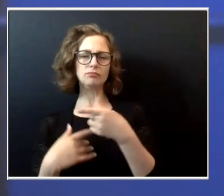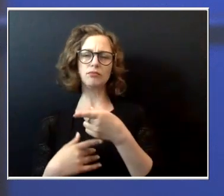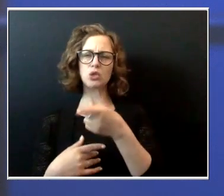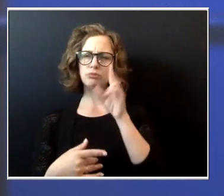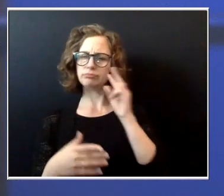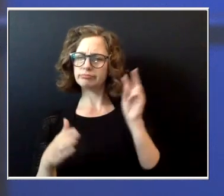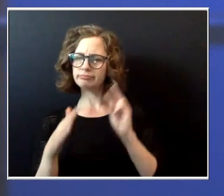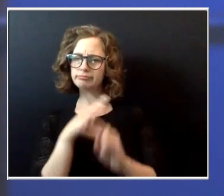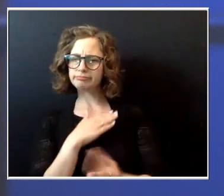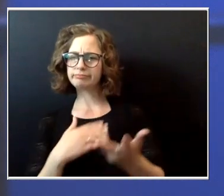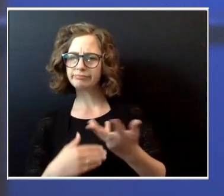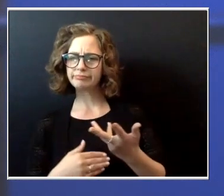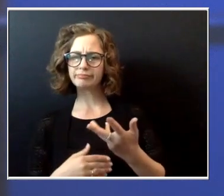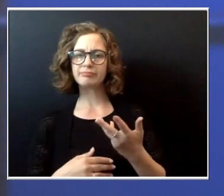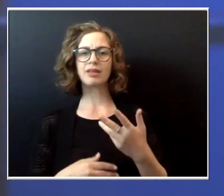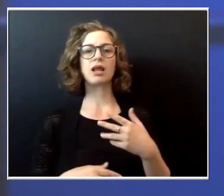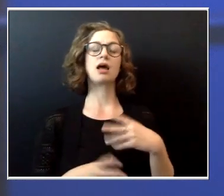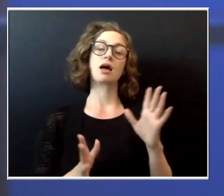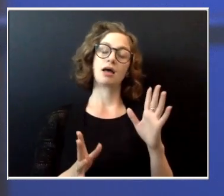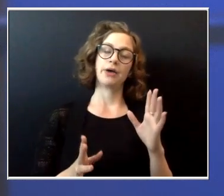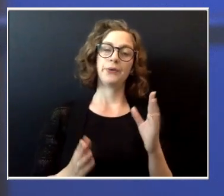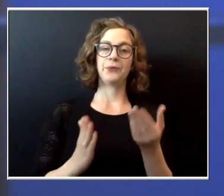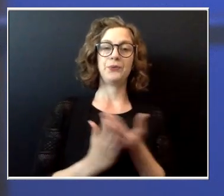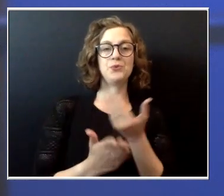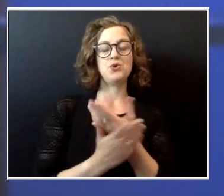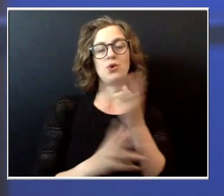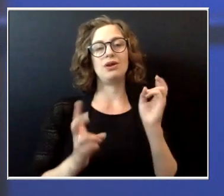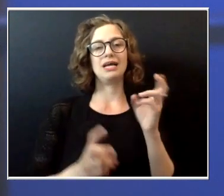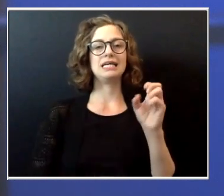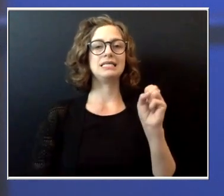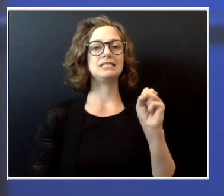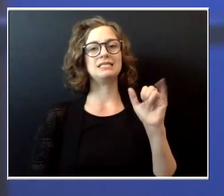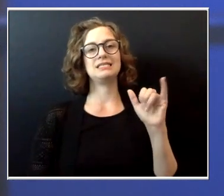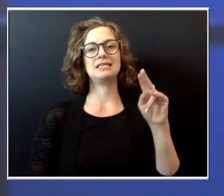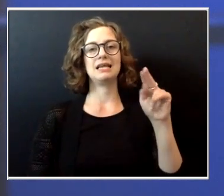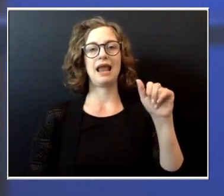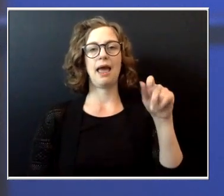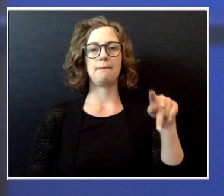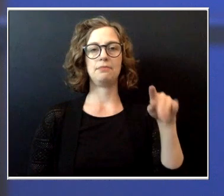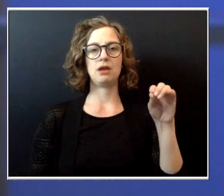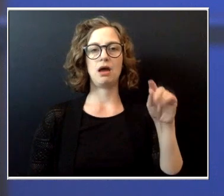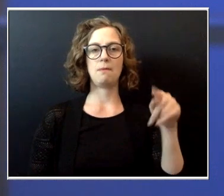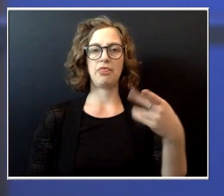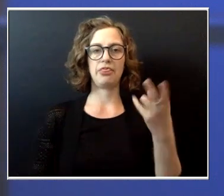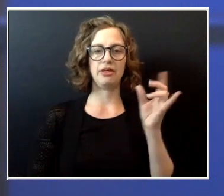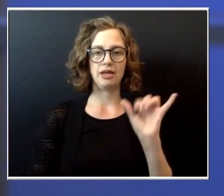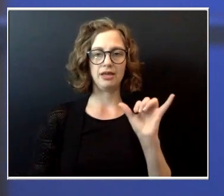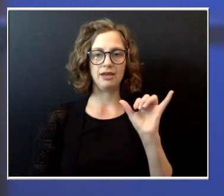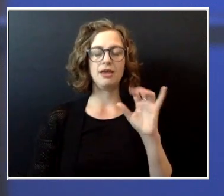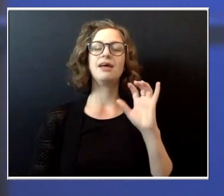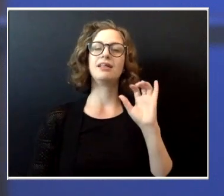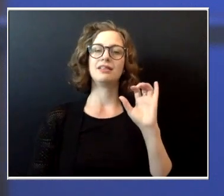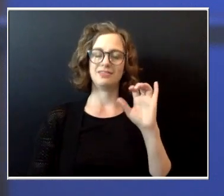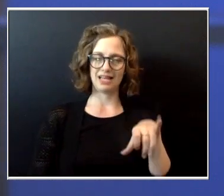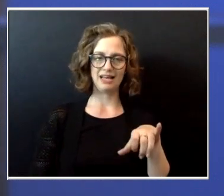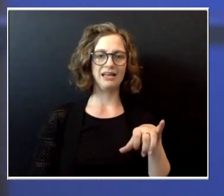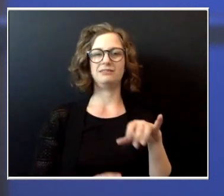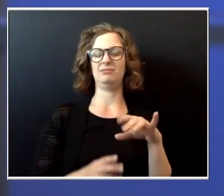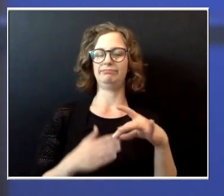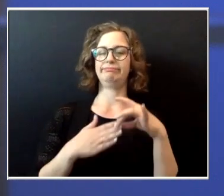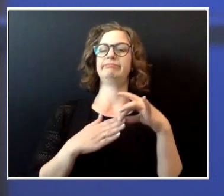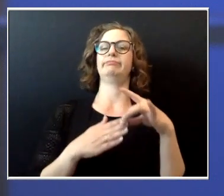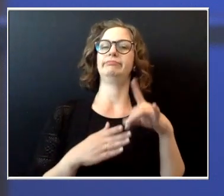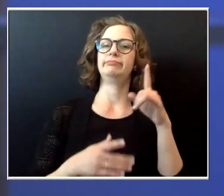called synaptopathy, which is sort of the kickoff for a lot of the noise-induced tinnitus. So it's a loss of a certain population of